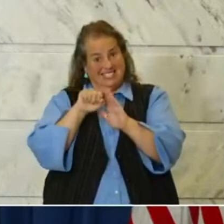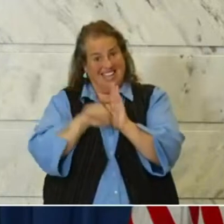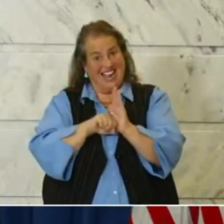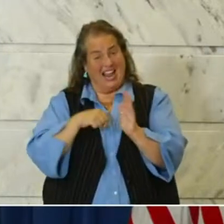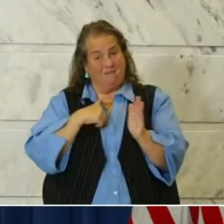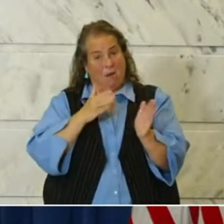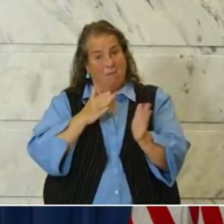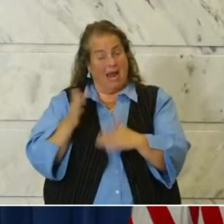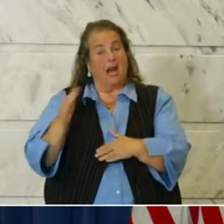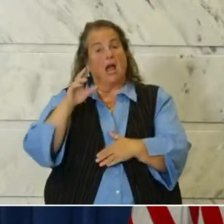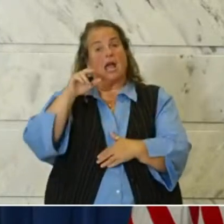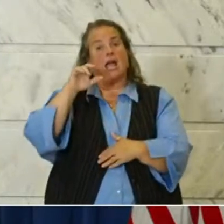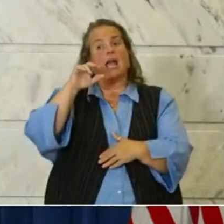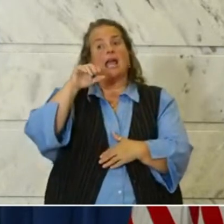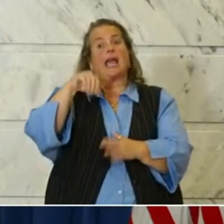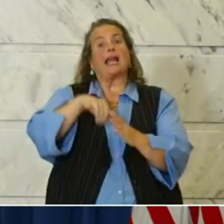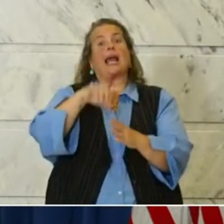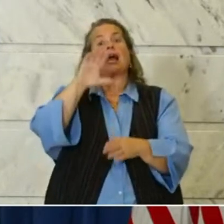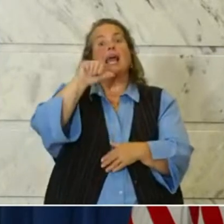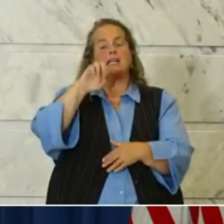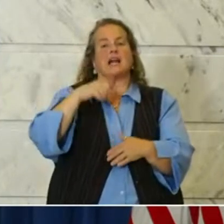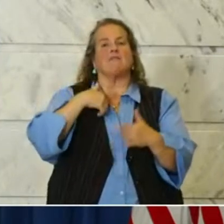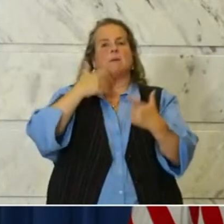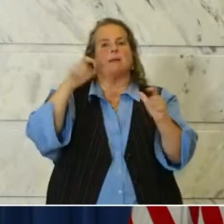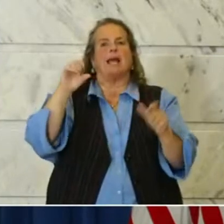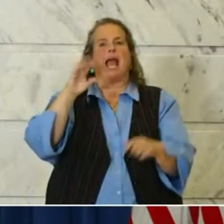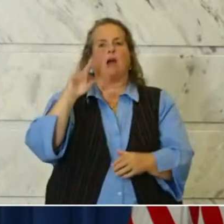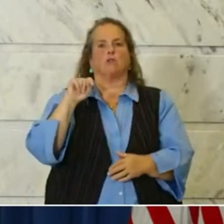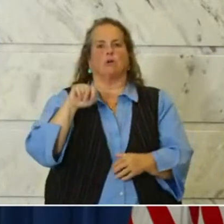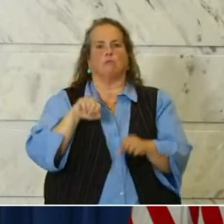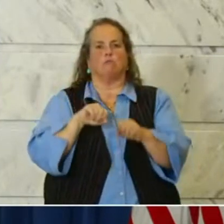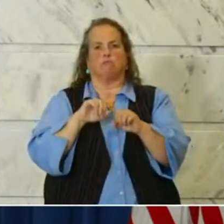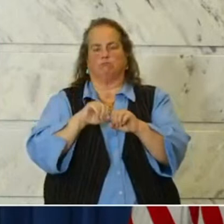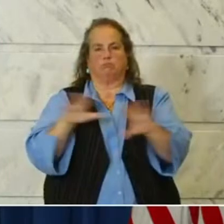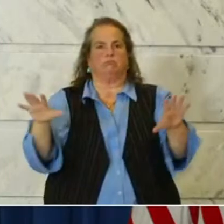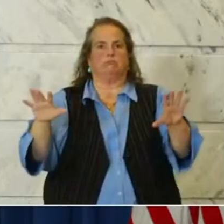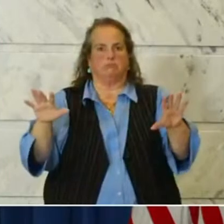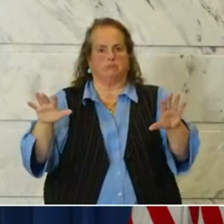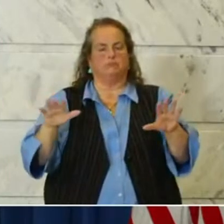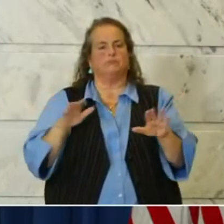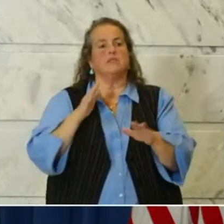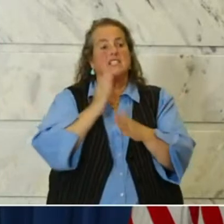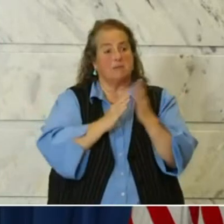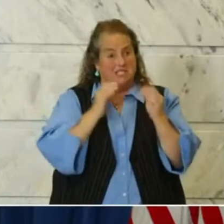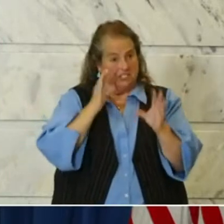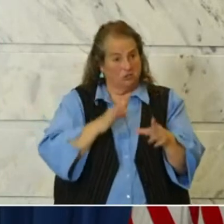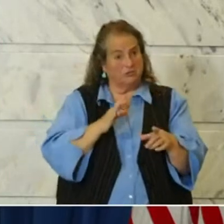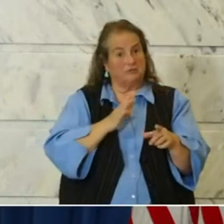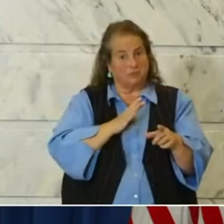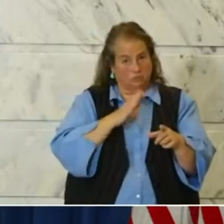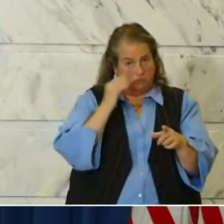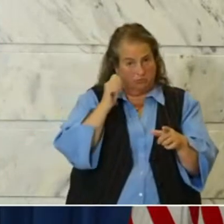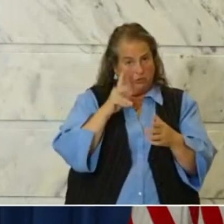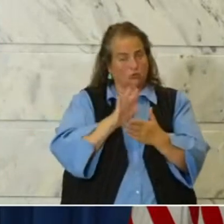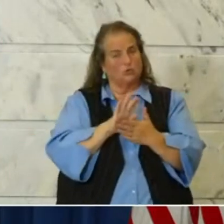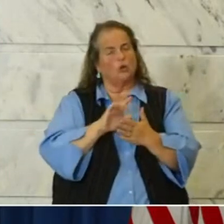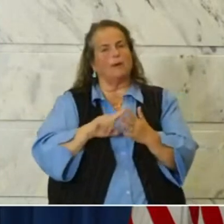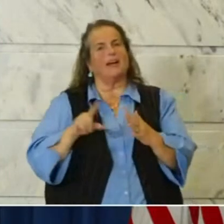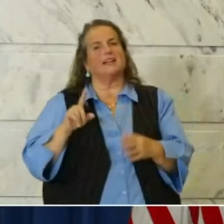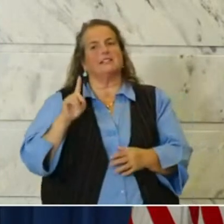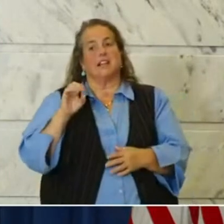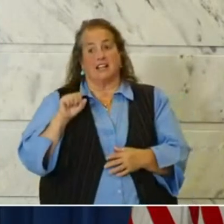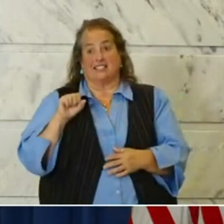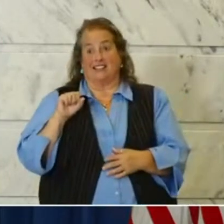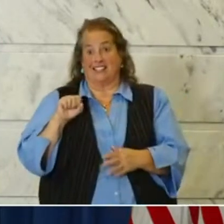So the question is some teachers from smaller communities, they're good with going back to school, but want to know if the state has a plan for